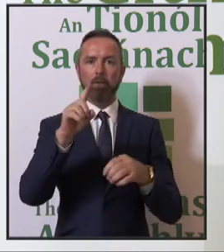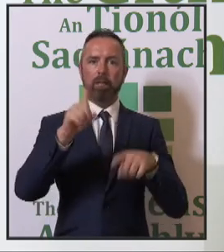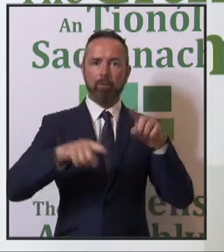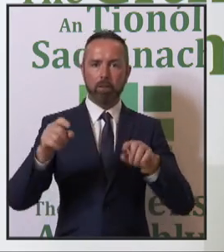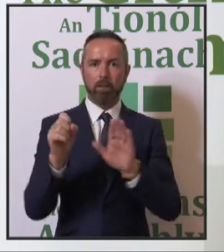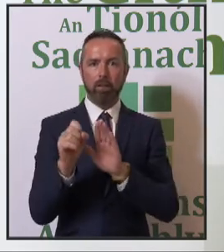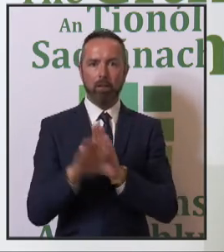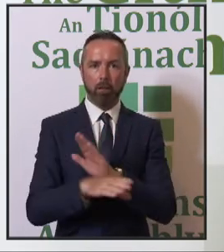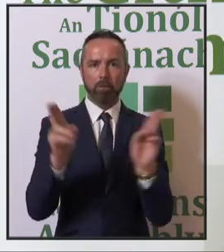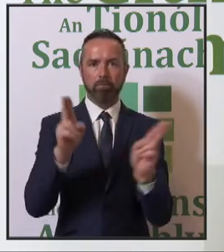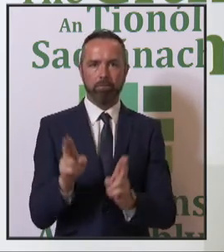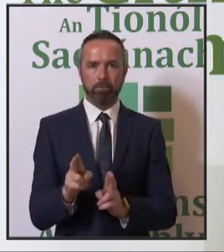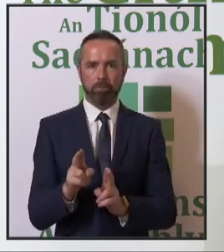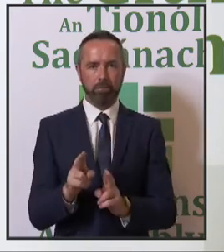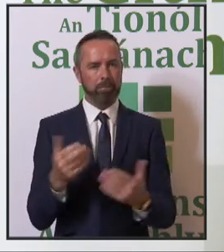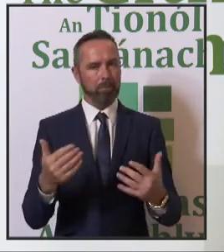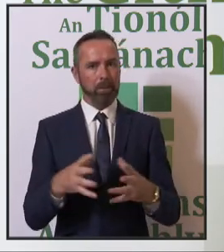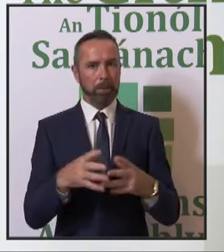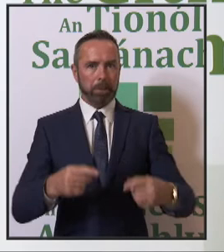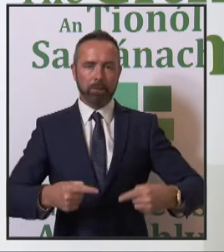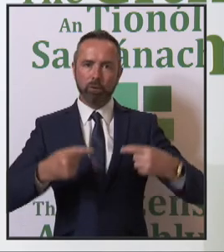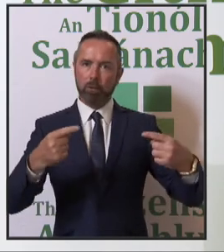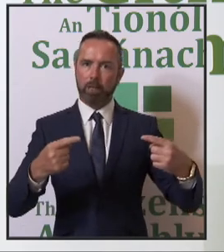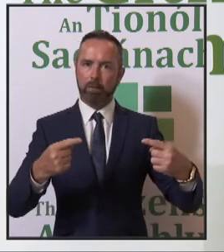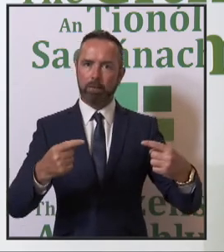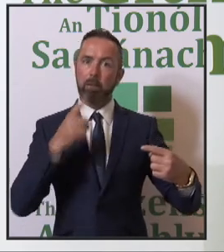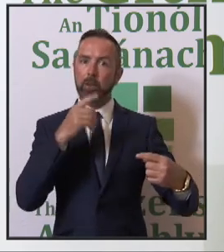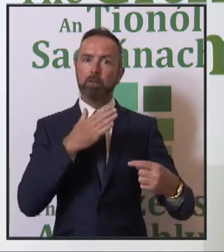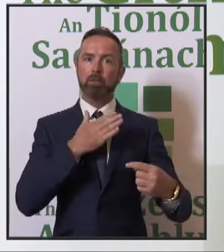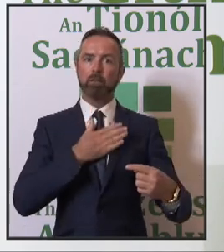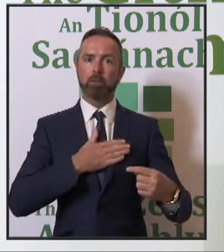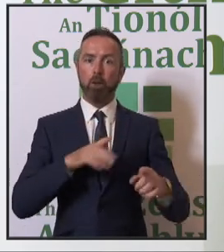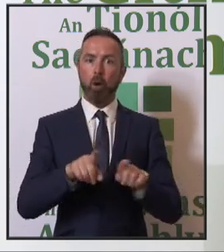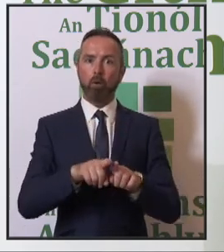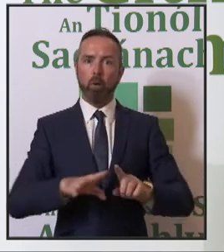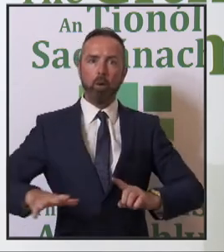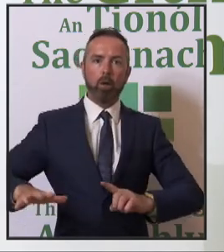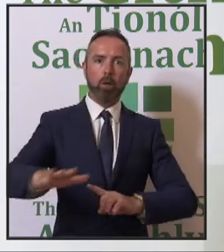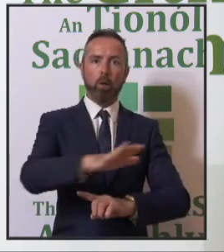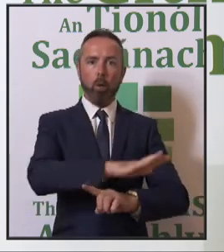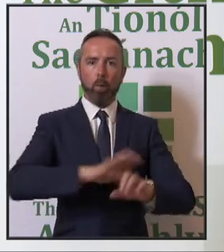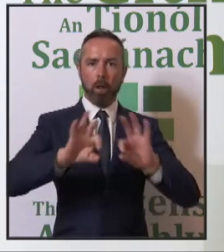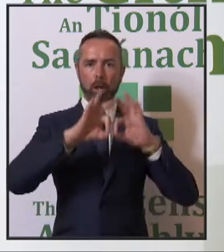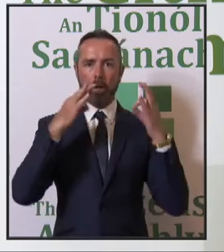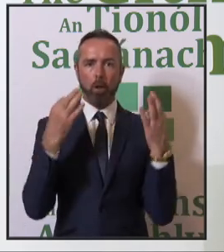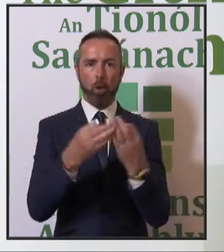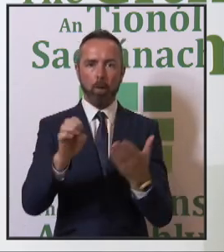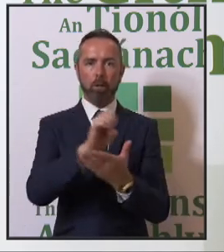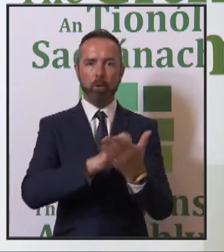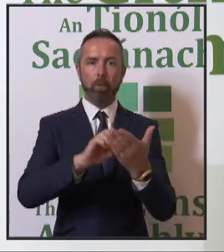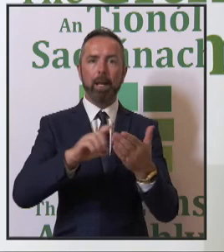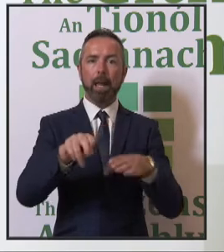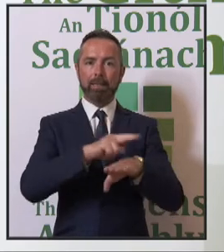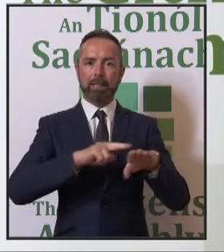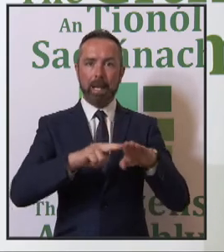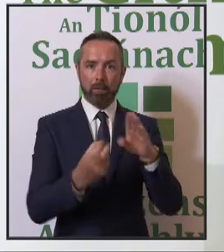the subject, which, as I am only learning now, is a major global, European, local and national issue that affects us all.